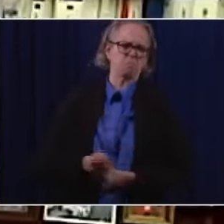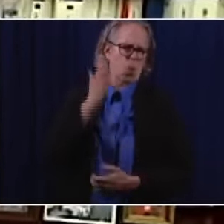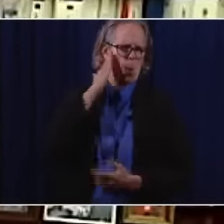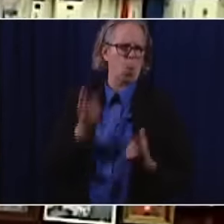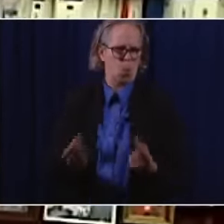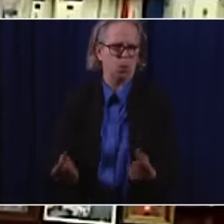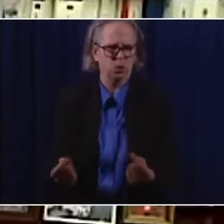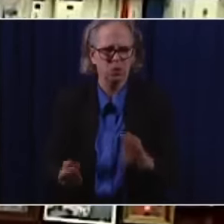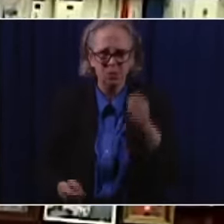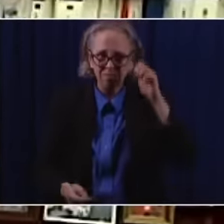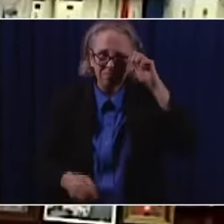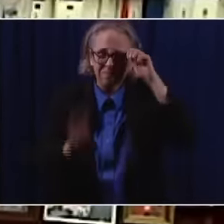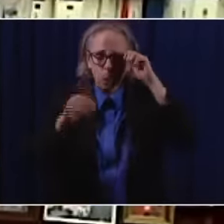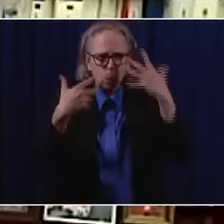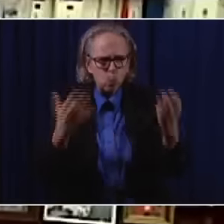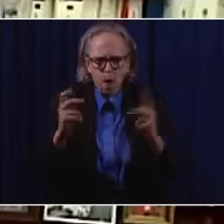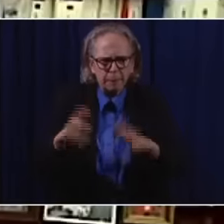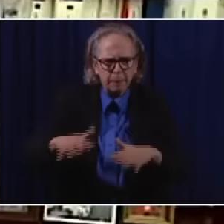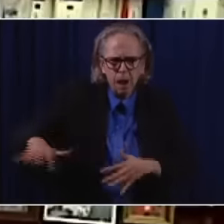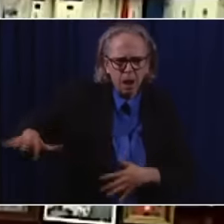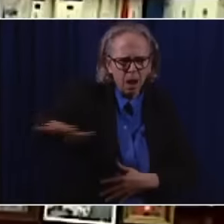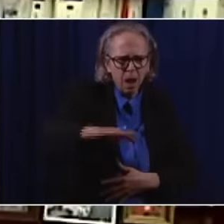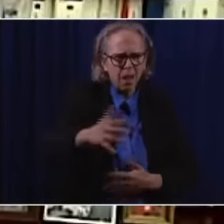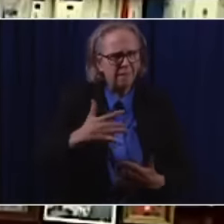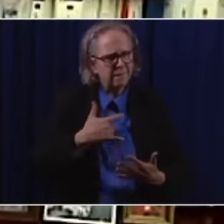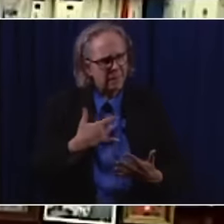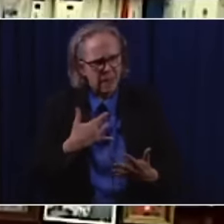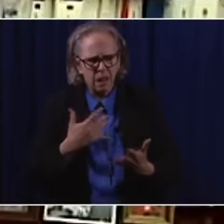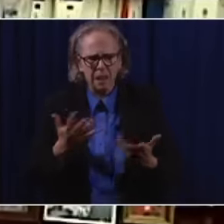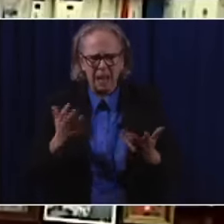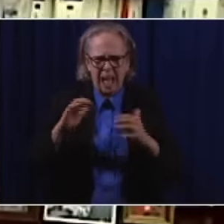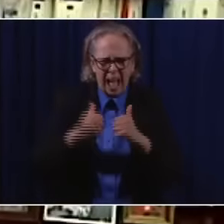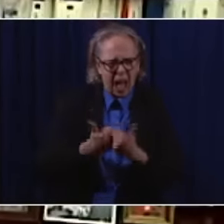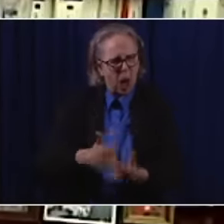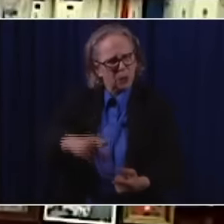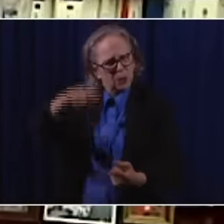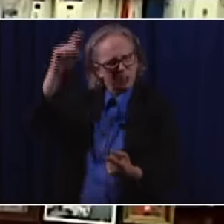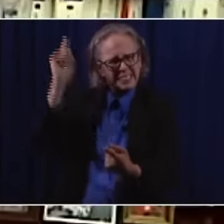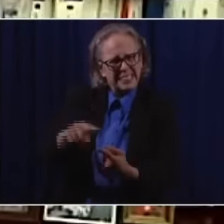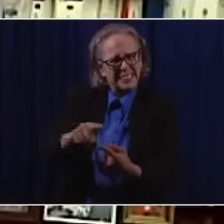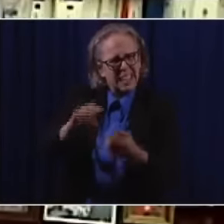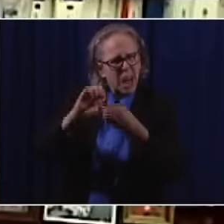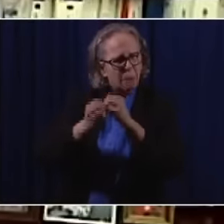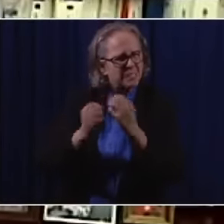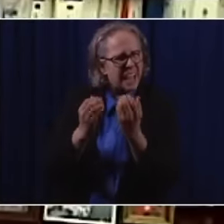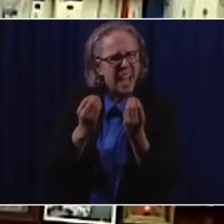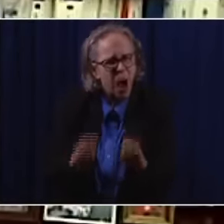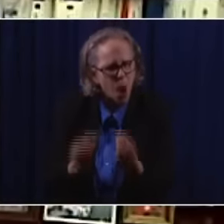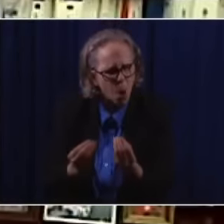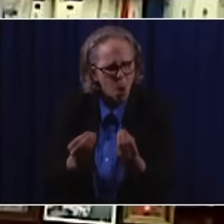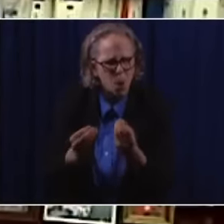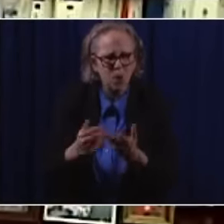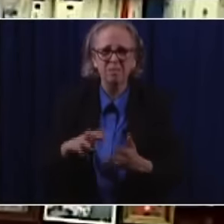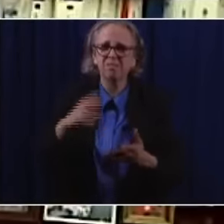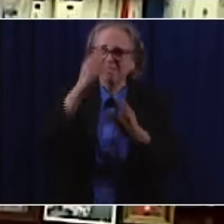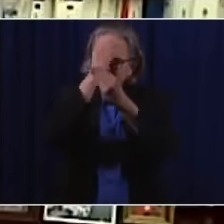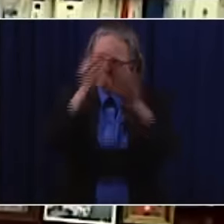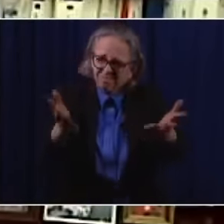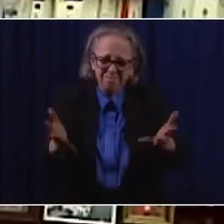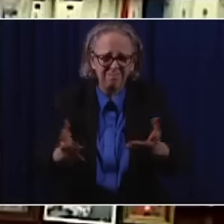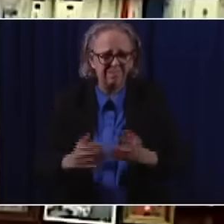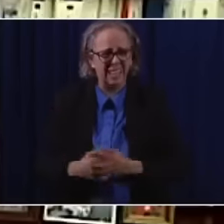people understand what they need to do to try to get these numbers to peak are the exact things that you describe on your